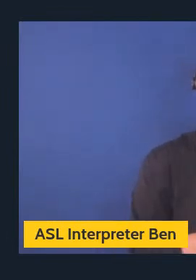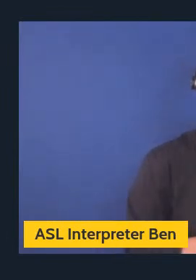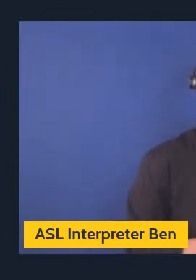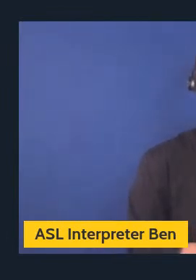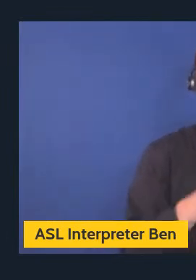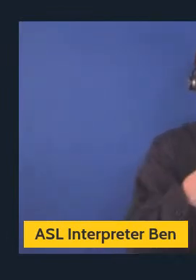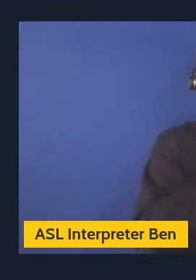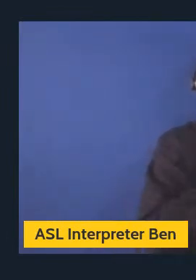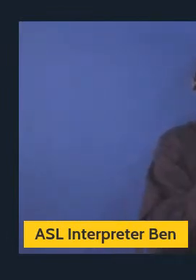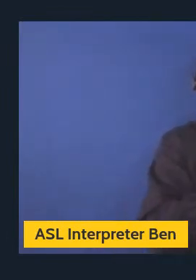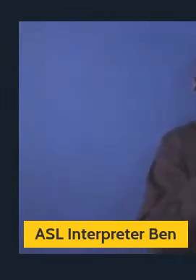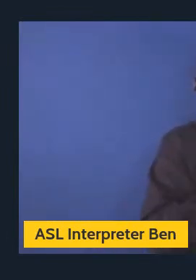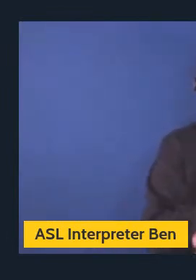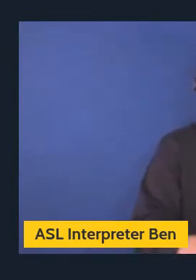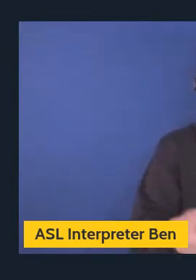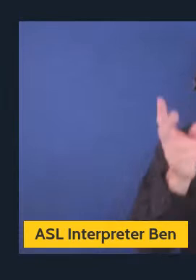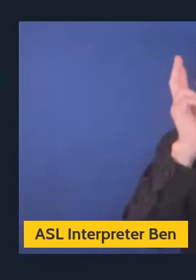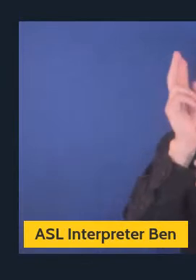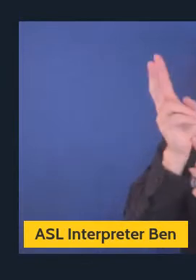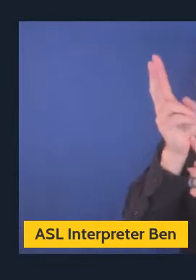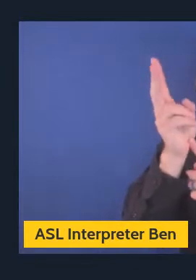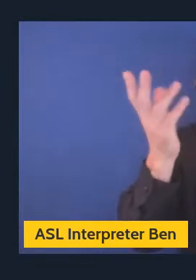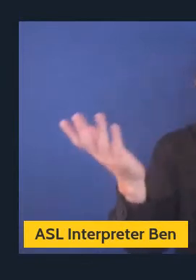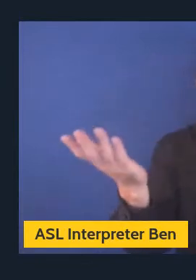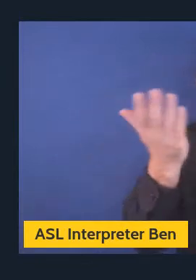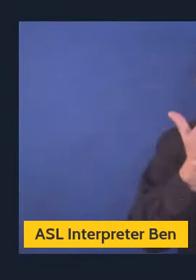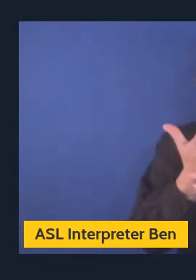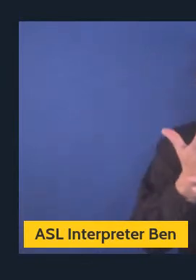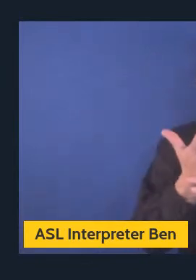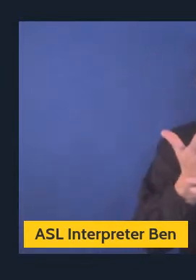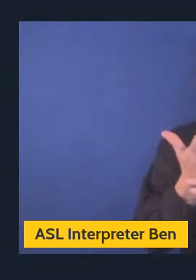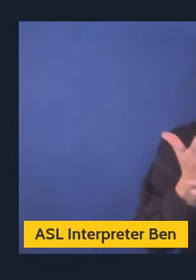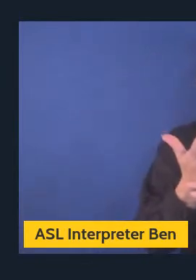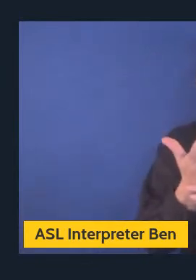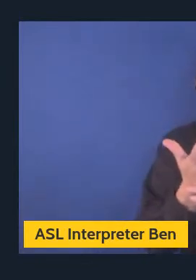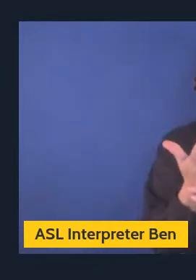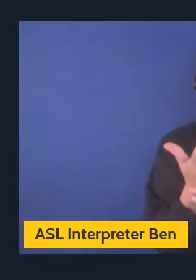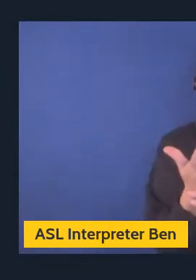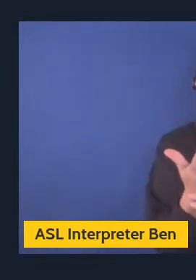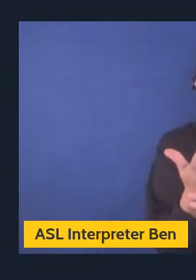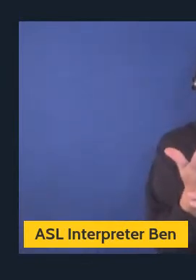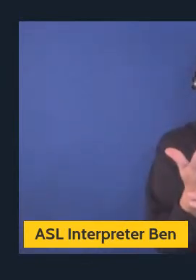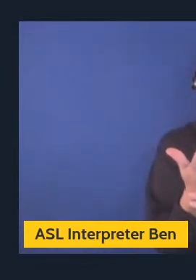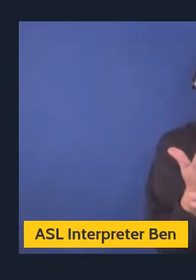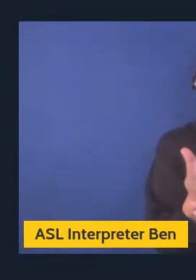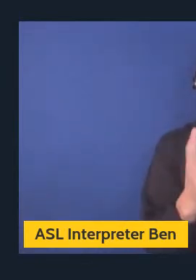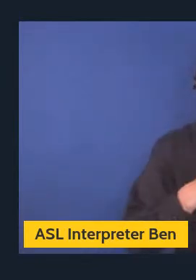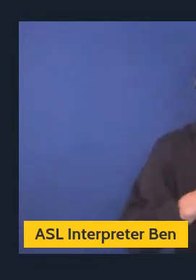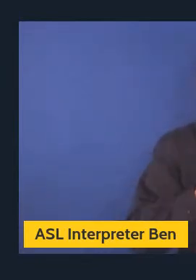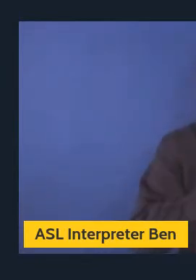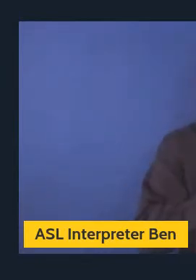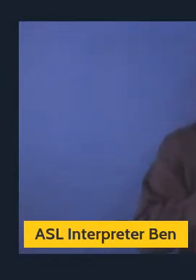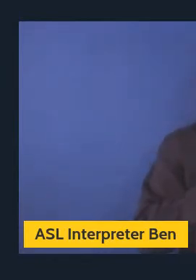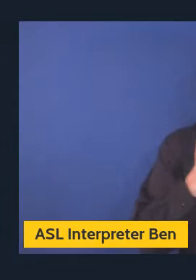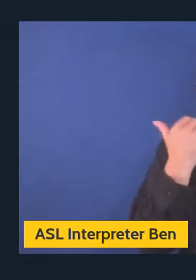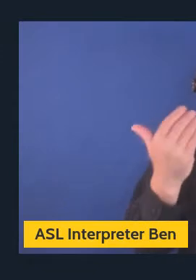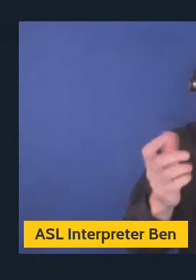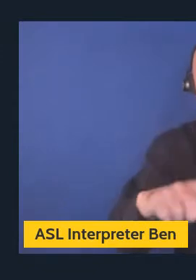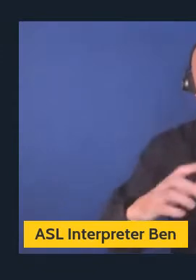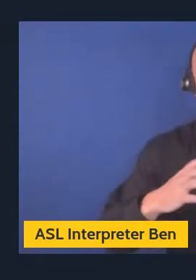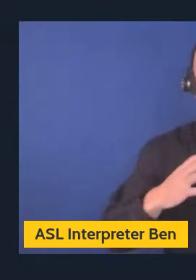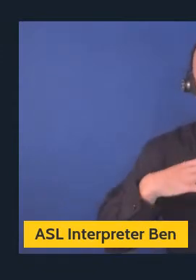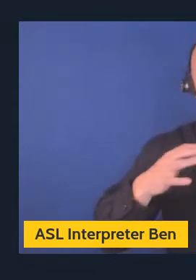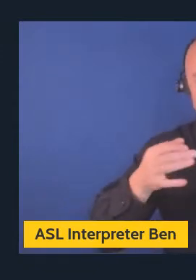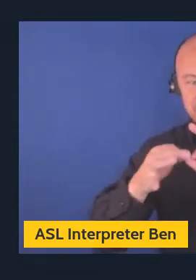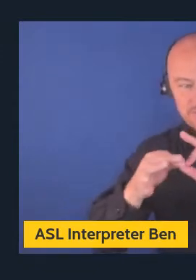Before that, we'll give a 2-minute break just so that we can get some much needed hydration break for us, for our